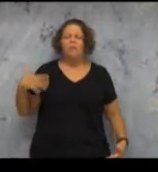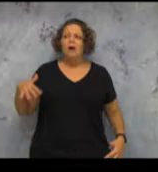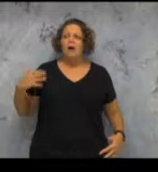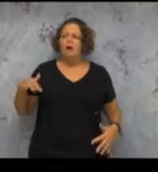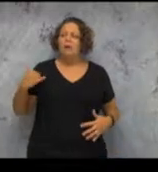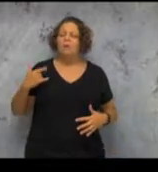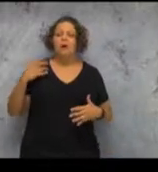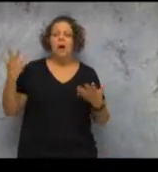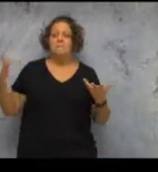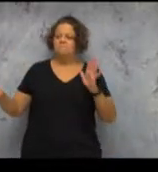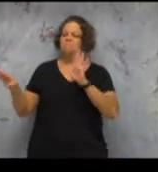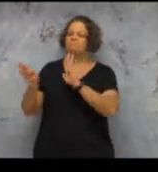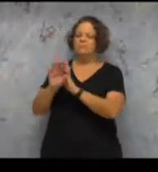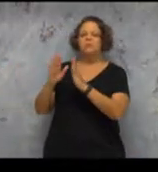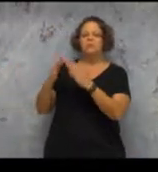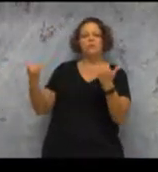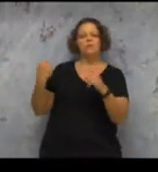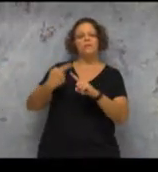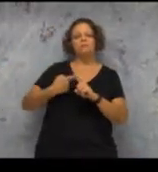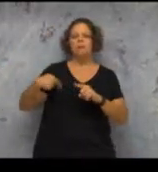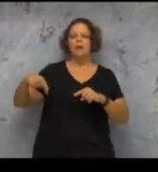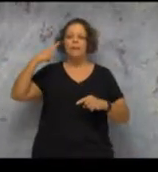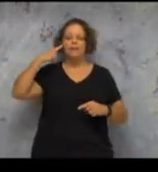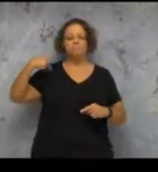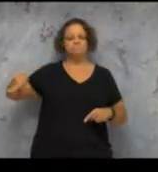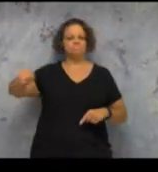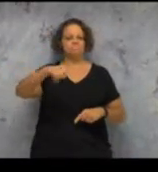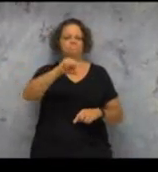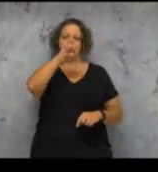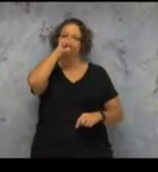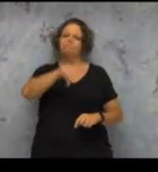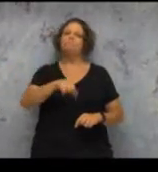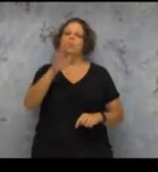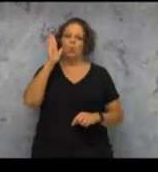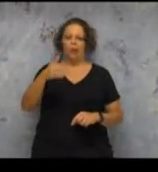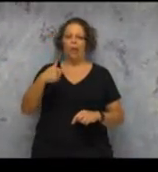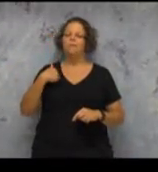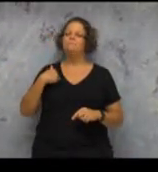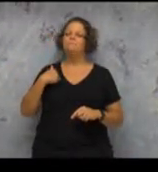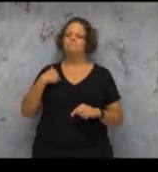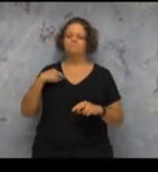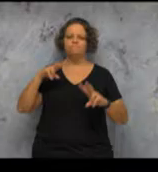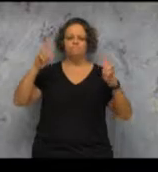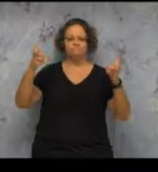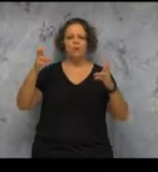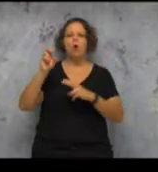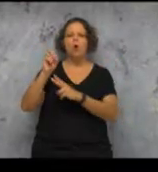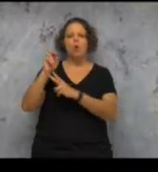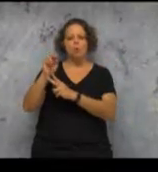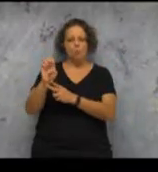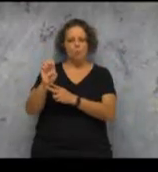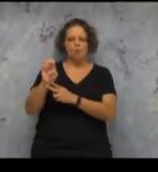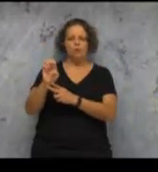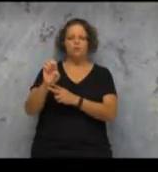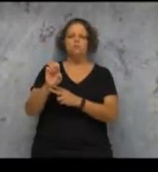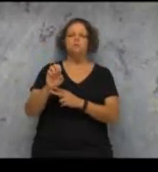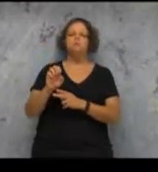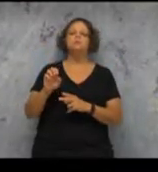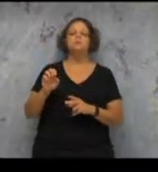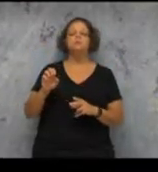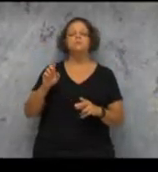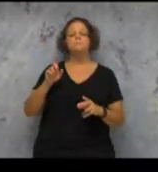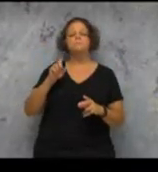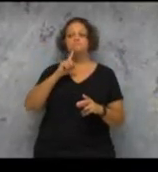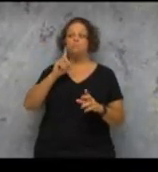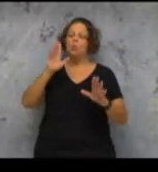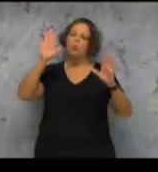have chosen a book for this month that I think you will all love, and it's a book called One by Catherine Otashi. And it's